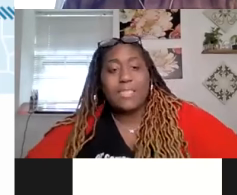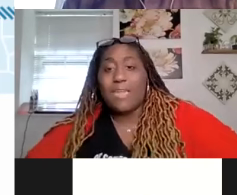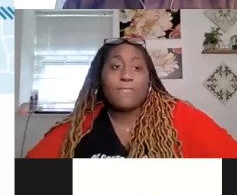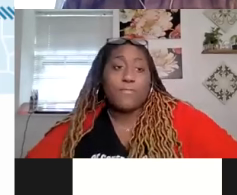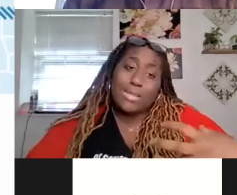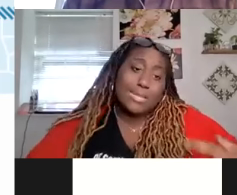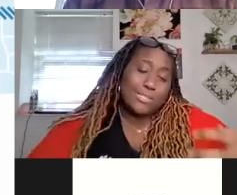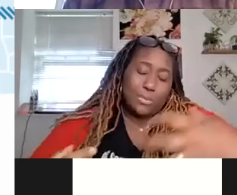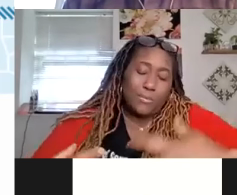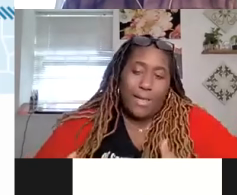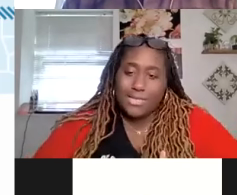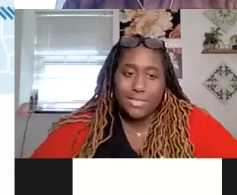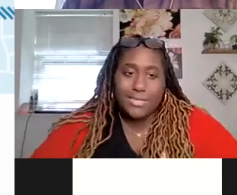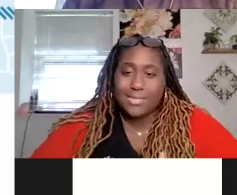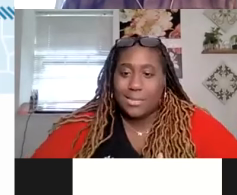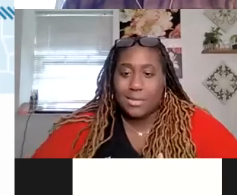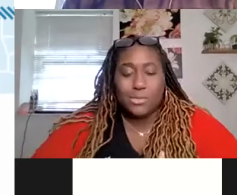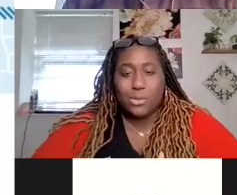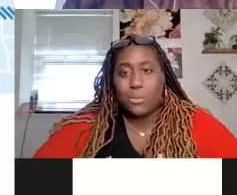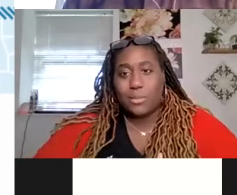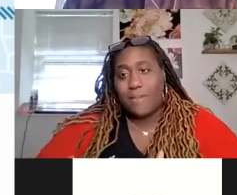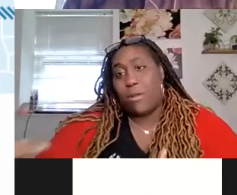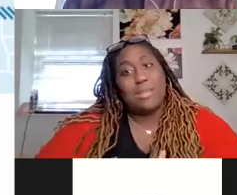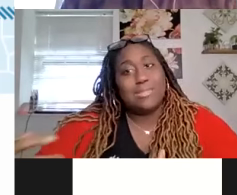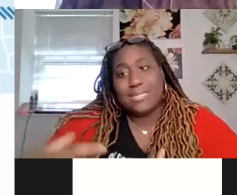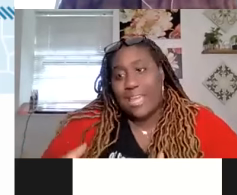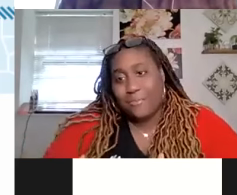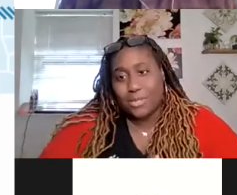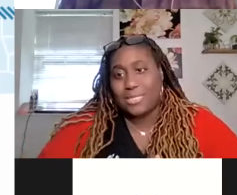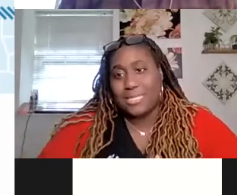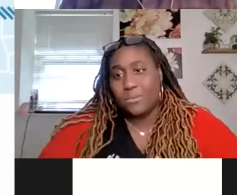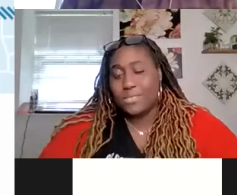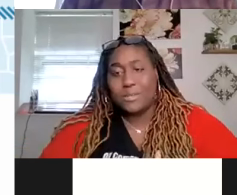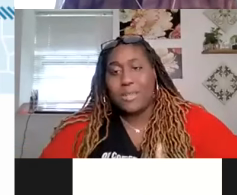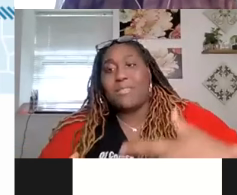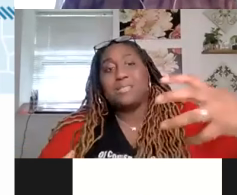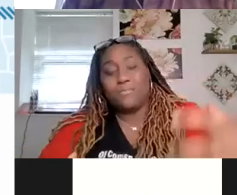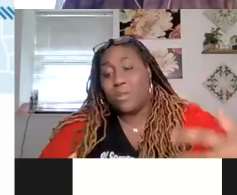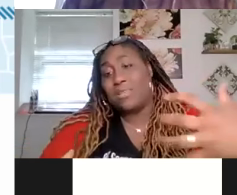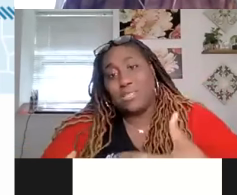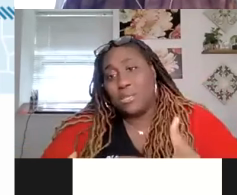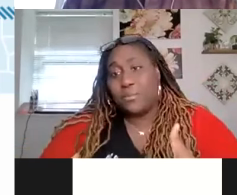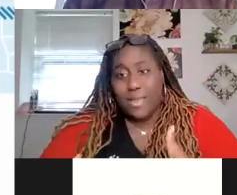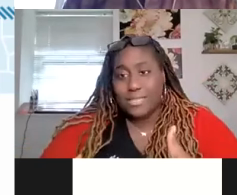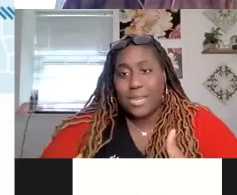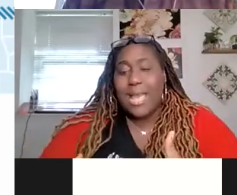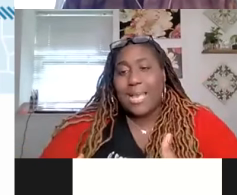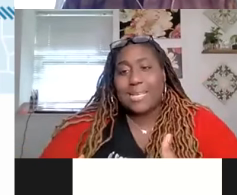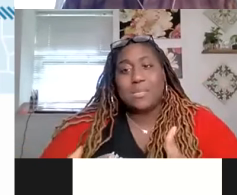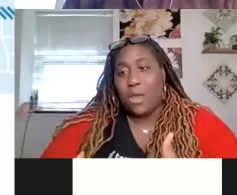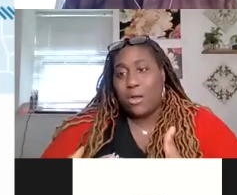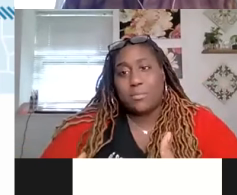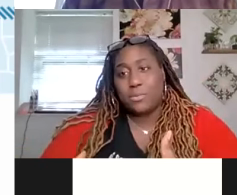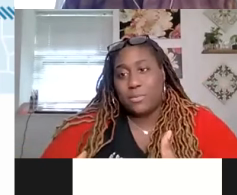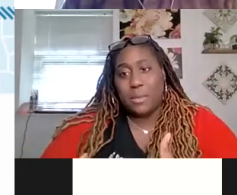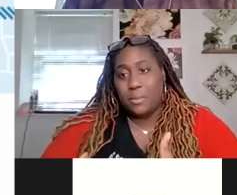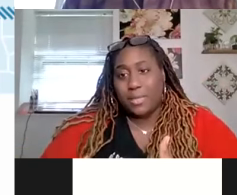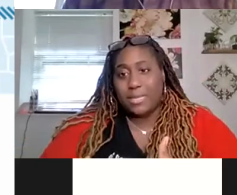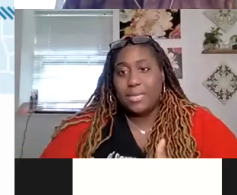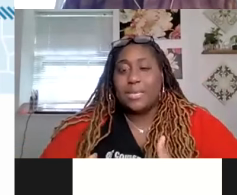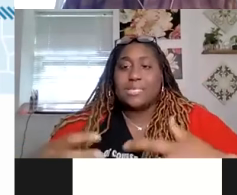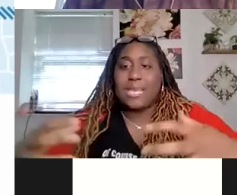day, that front end supervisor is going to absorb what that front end staff person dealt with. So now that front end supervisor has to be armed